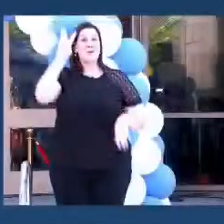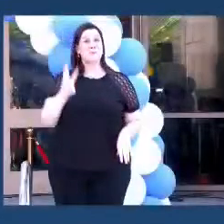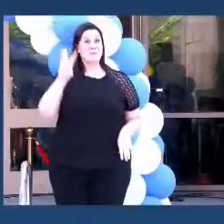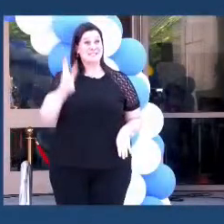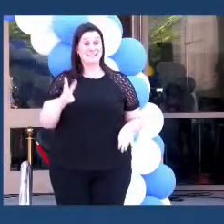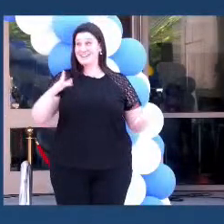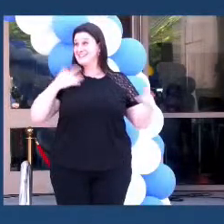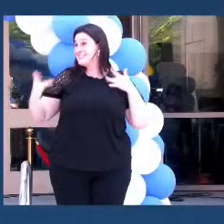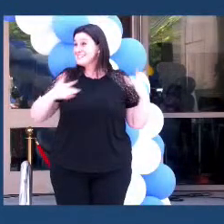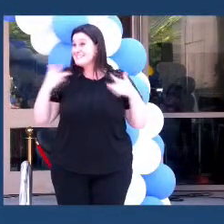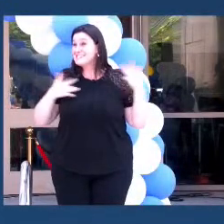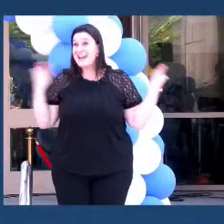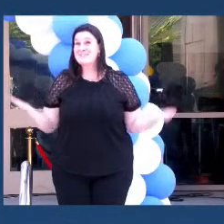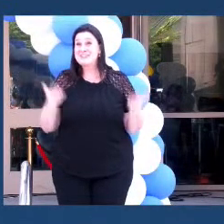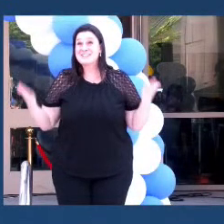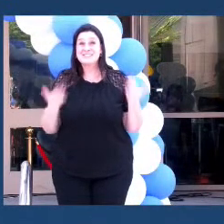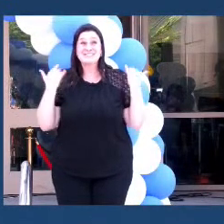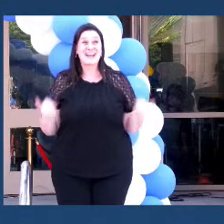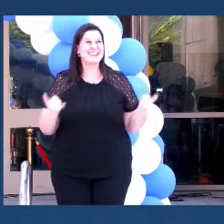Excited to be here today.